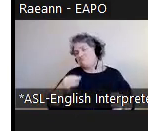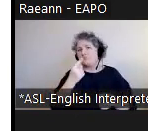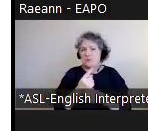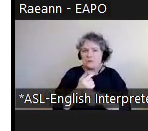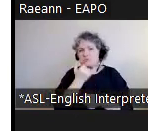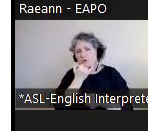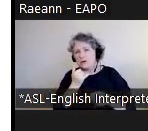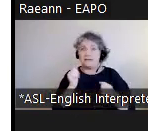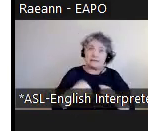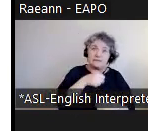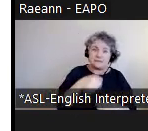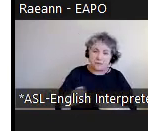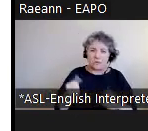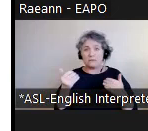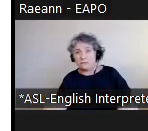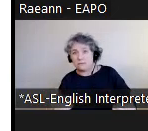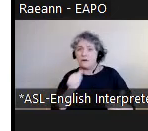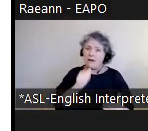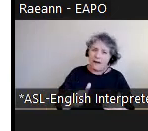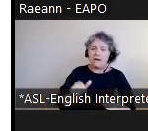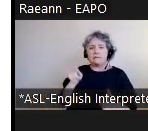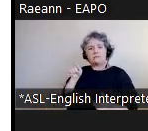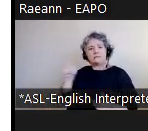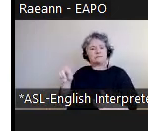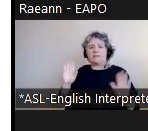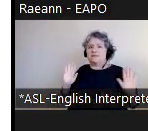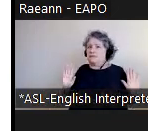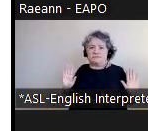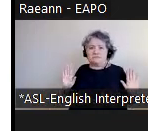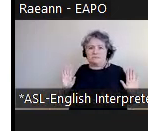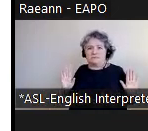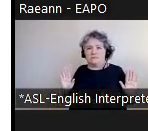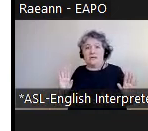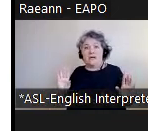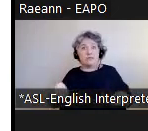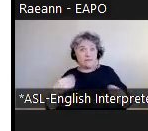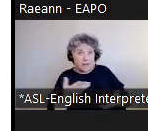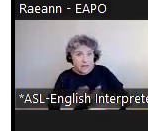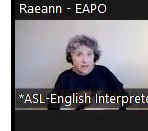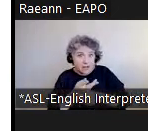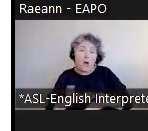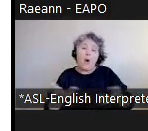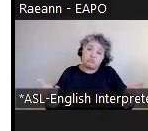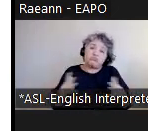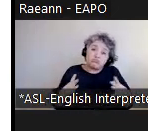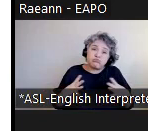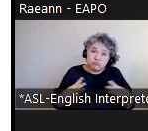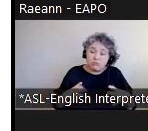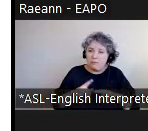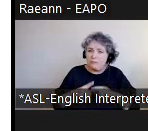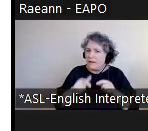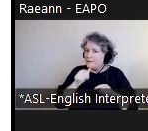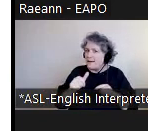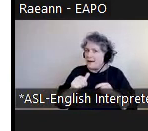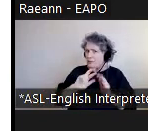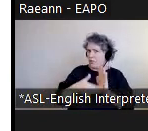also become a caregiver and they also provide that service to you, but that's not the role you're giving them. So keep that distinction clear in your